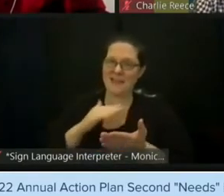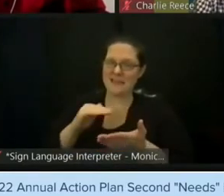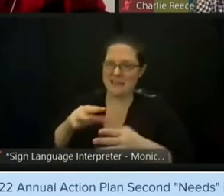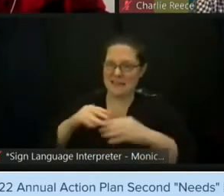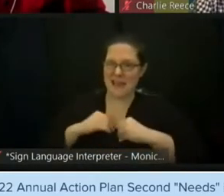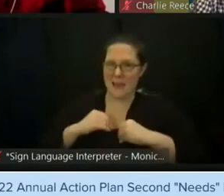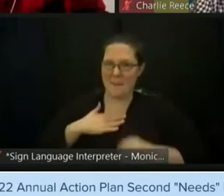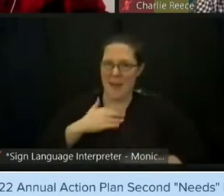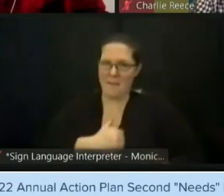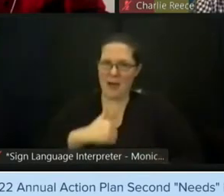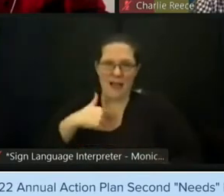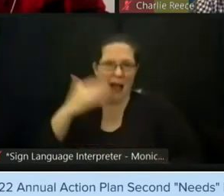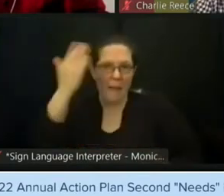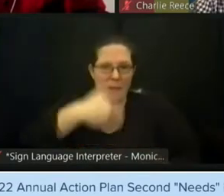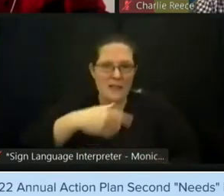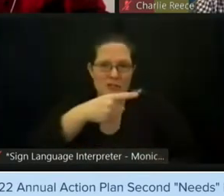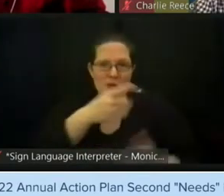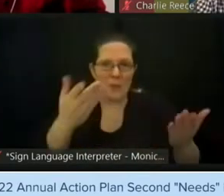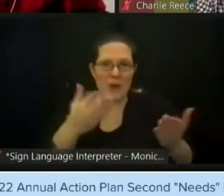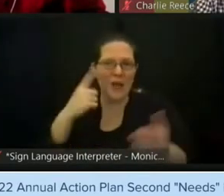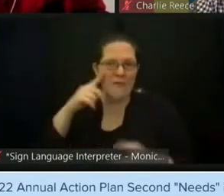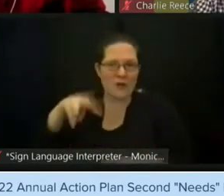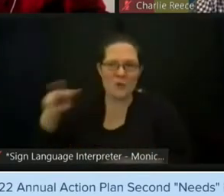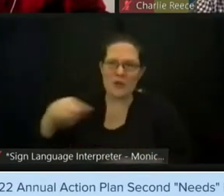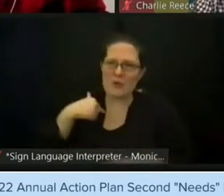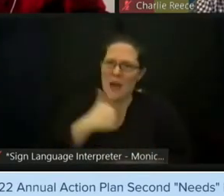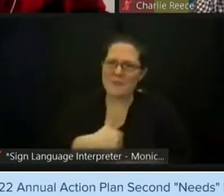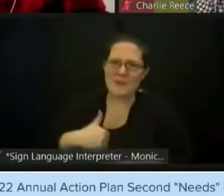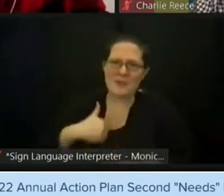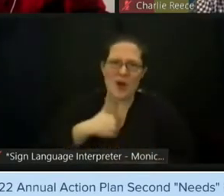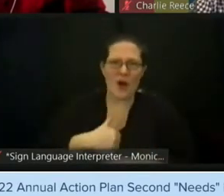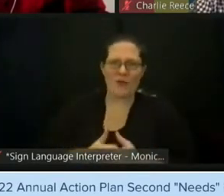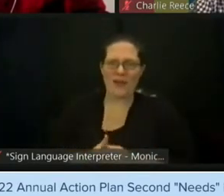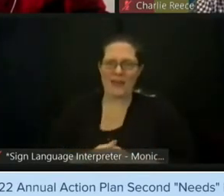I missed that you were here also for item 22. I'm really sorry.